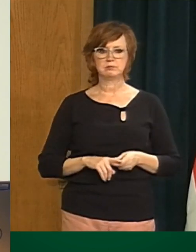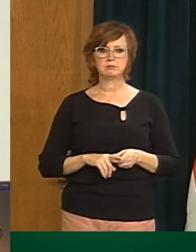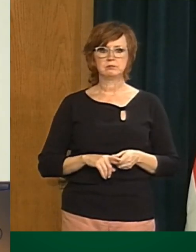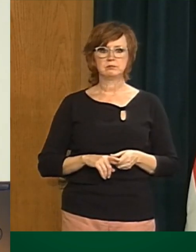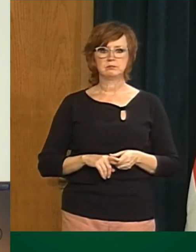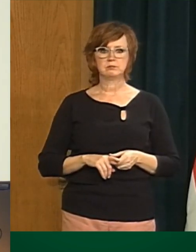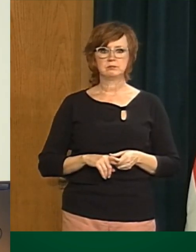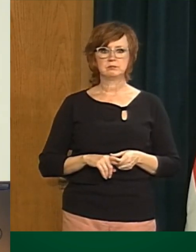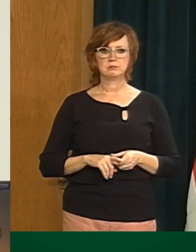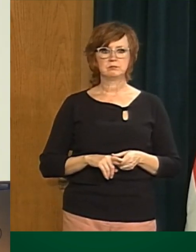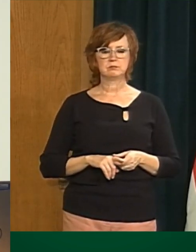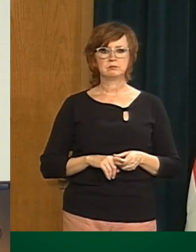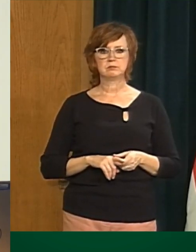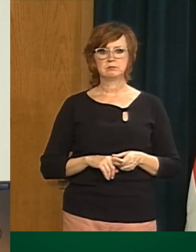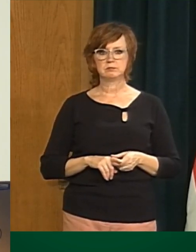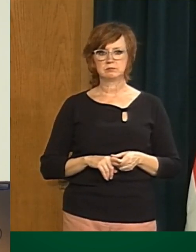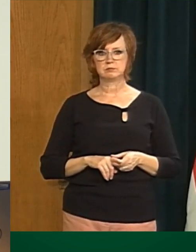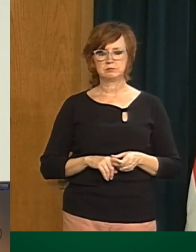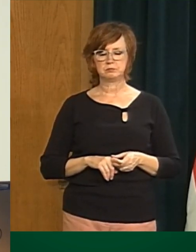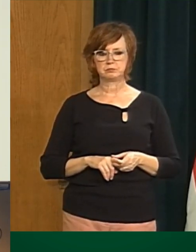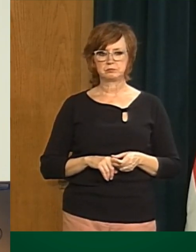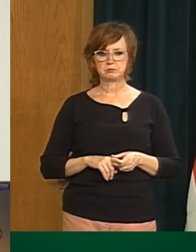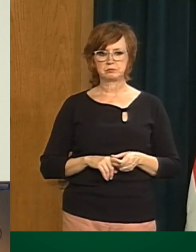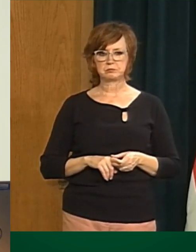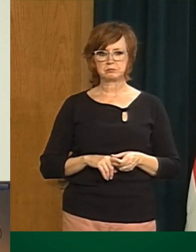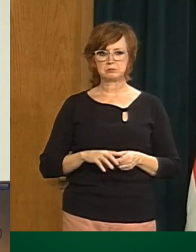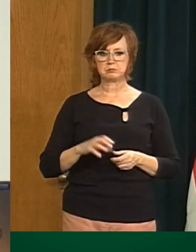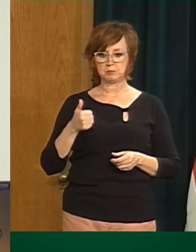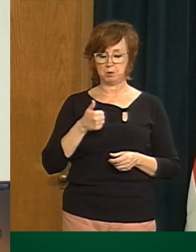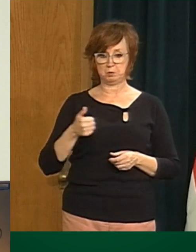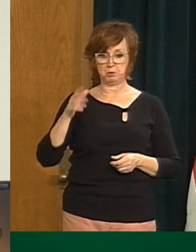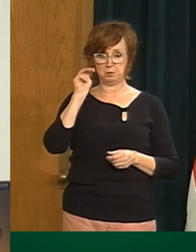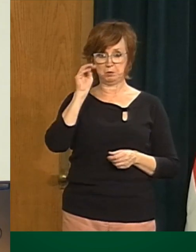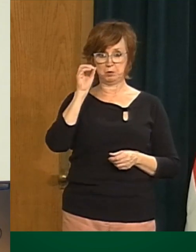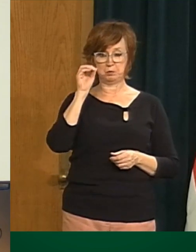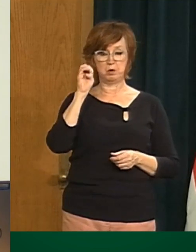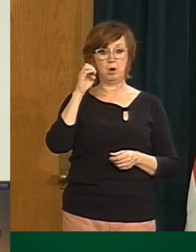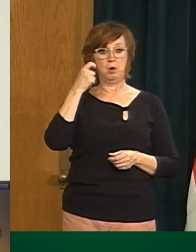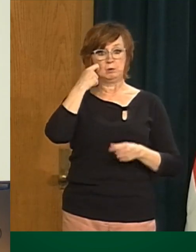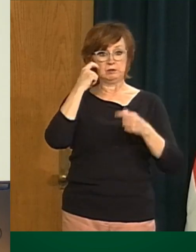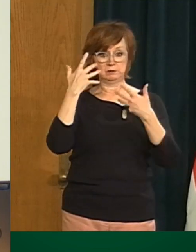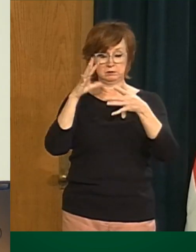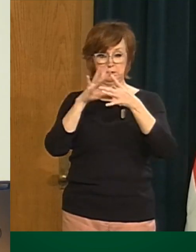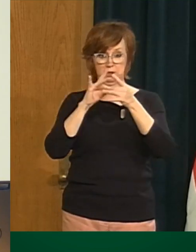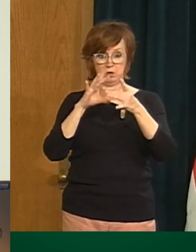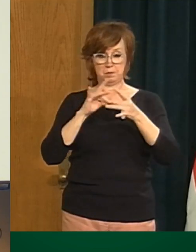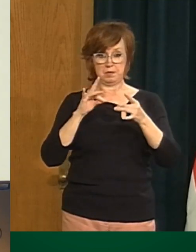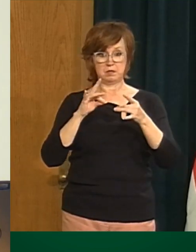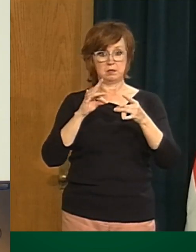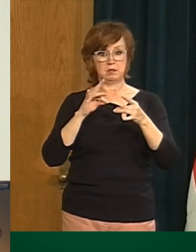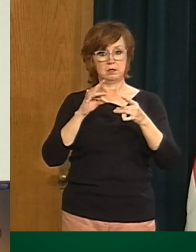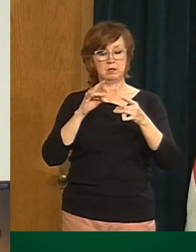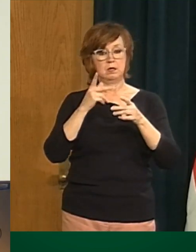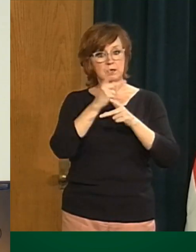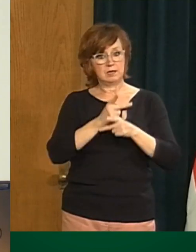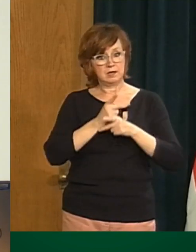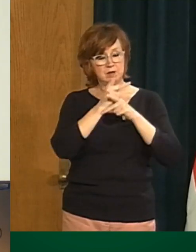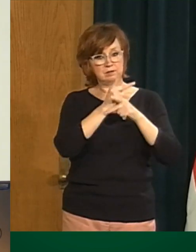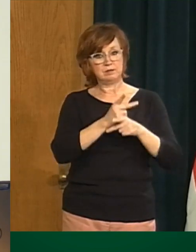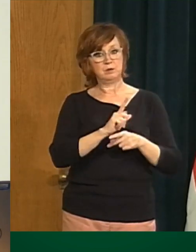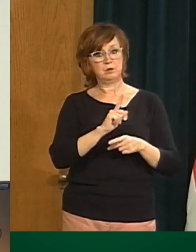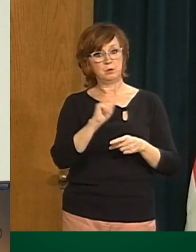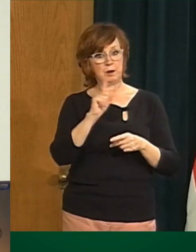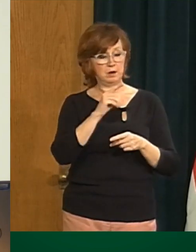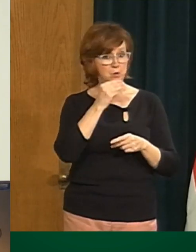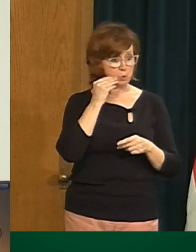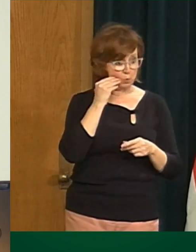like the Premier mentioned, the precautions we have to take individually and collectively at home, at work, and